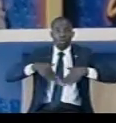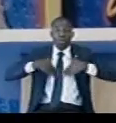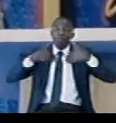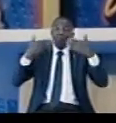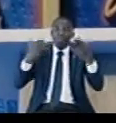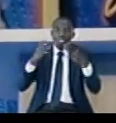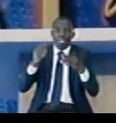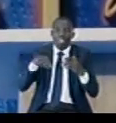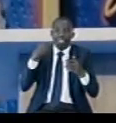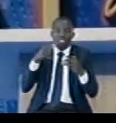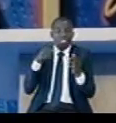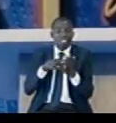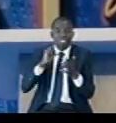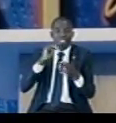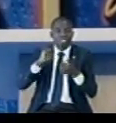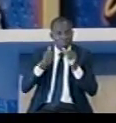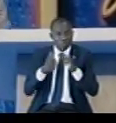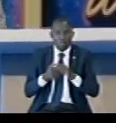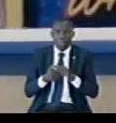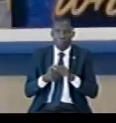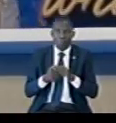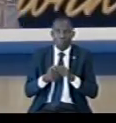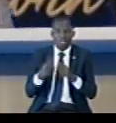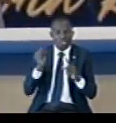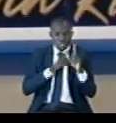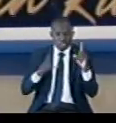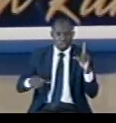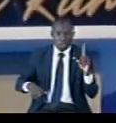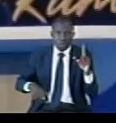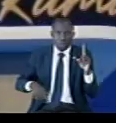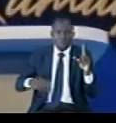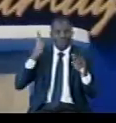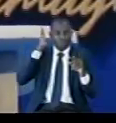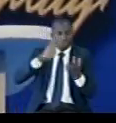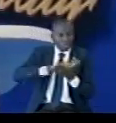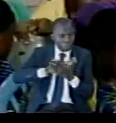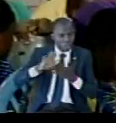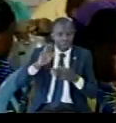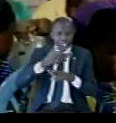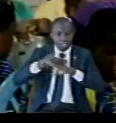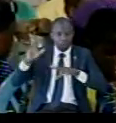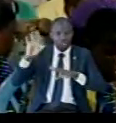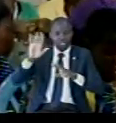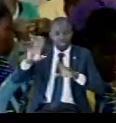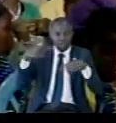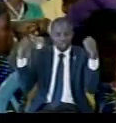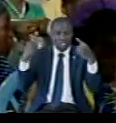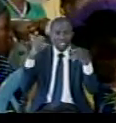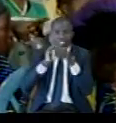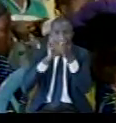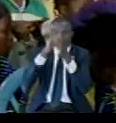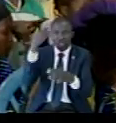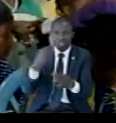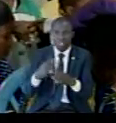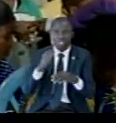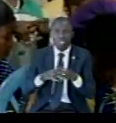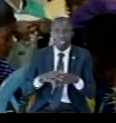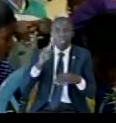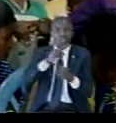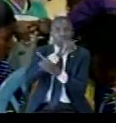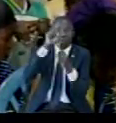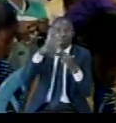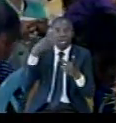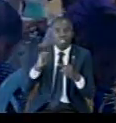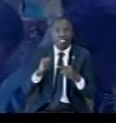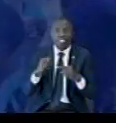this is the problem, the Lord will wipe away your transgression. And when the transgressions